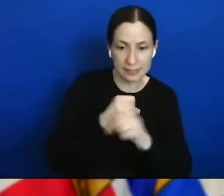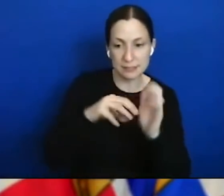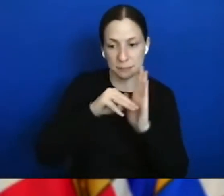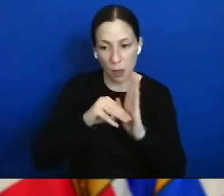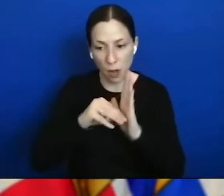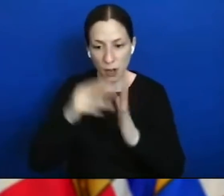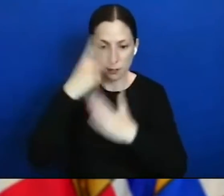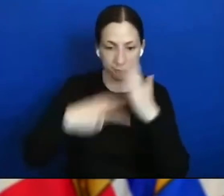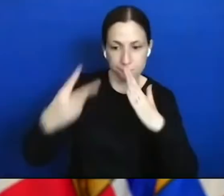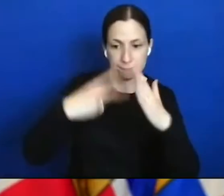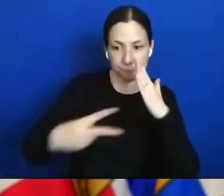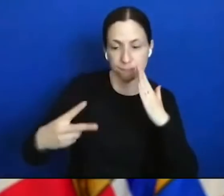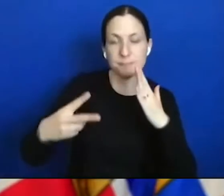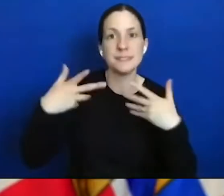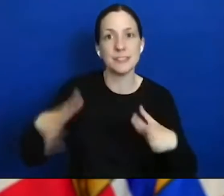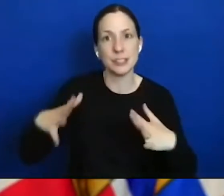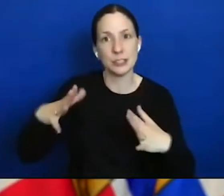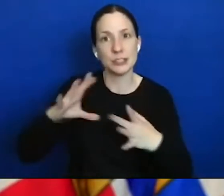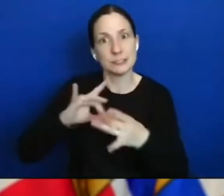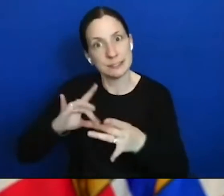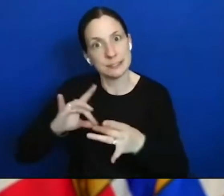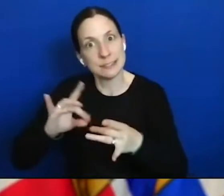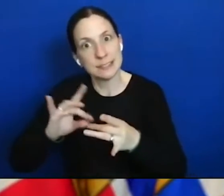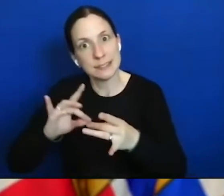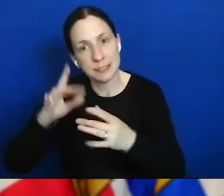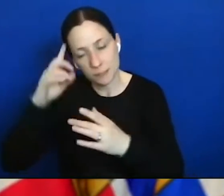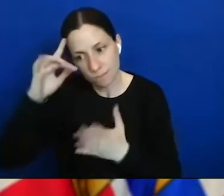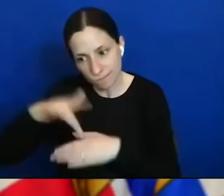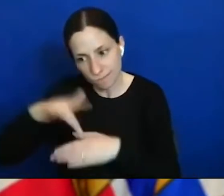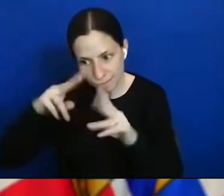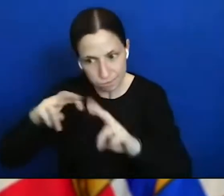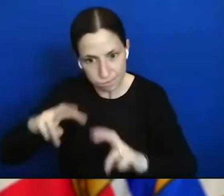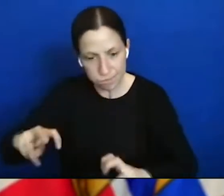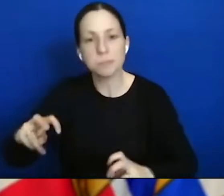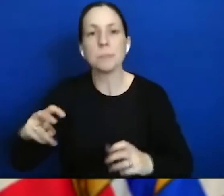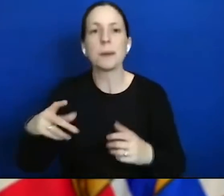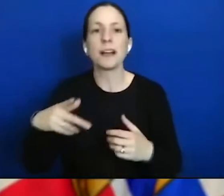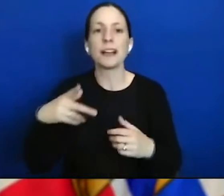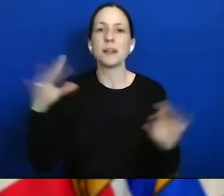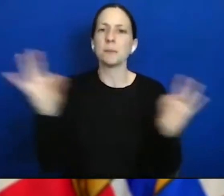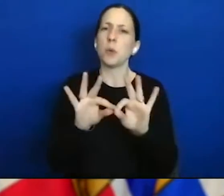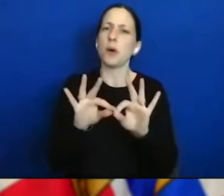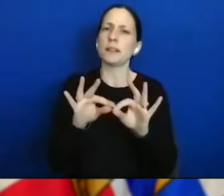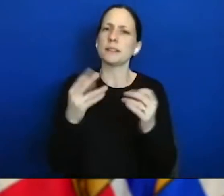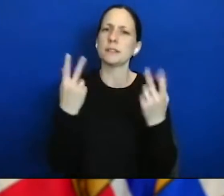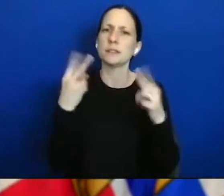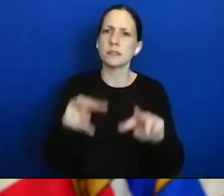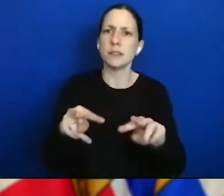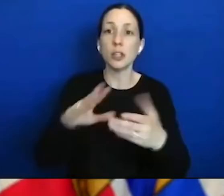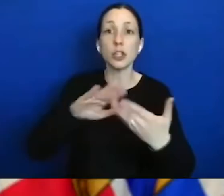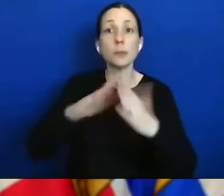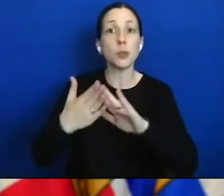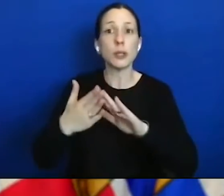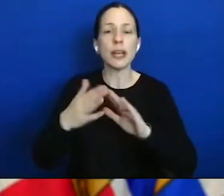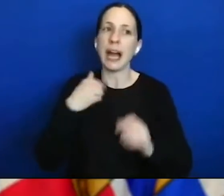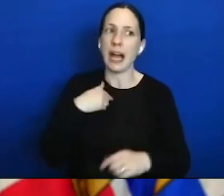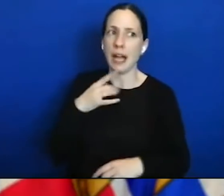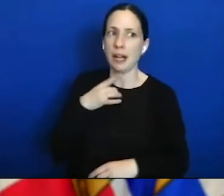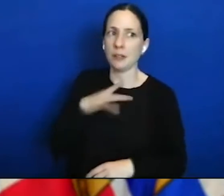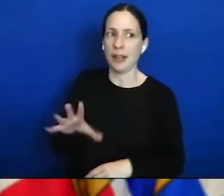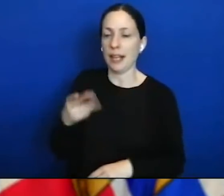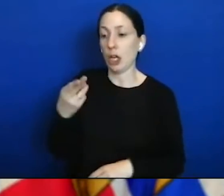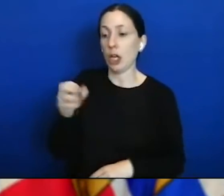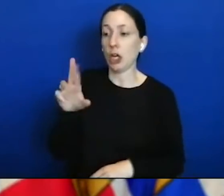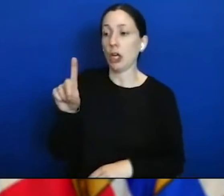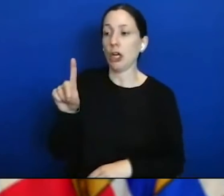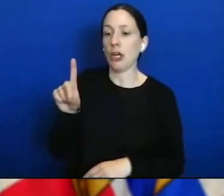idea. And I think there's a whole bunch of things that we need to think about around what is community immunity, as I prefer to call